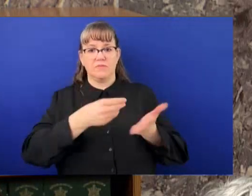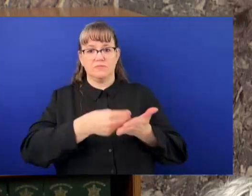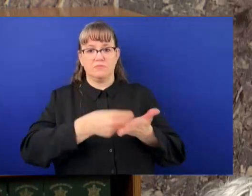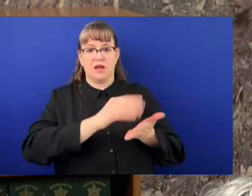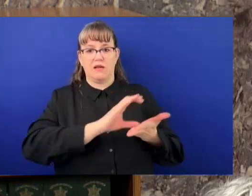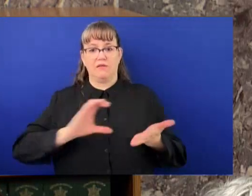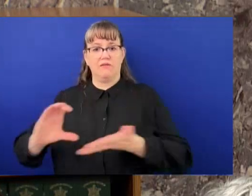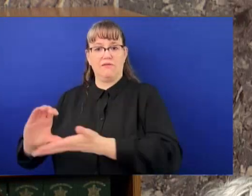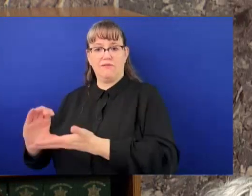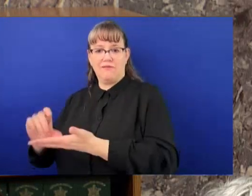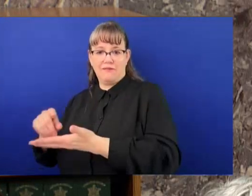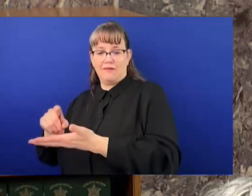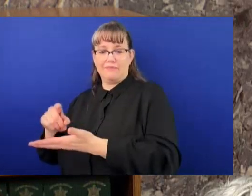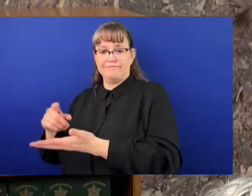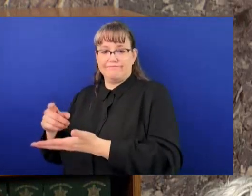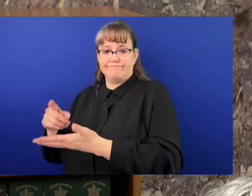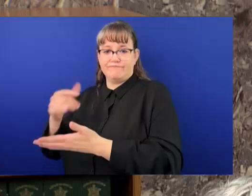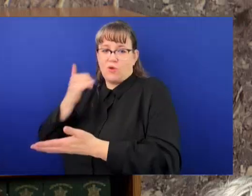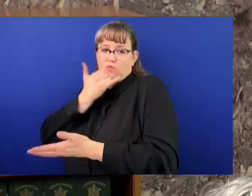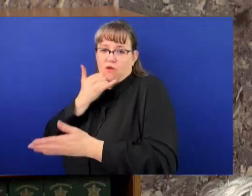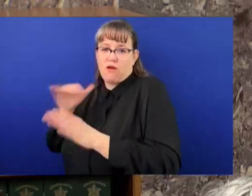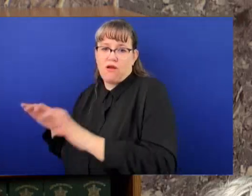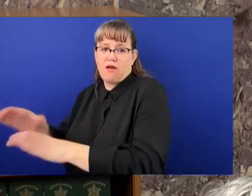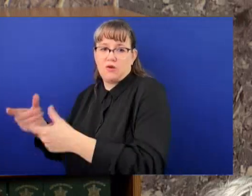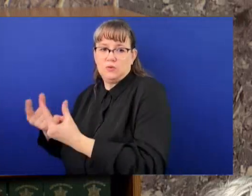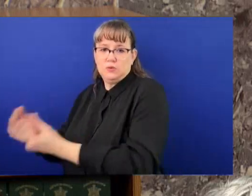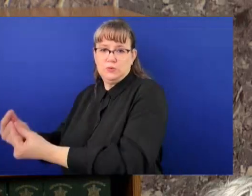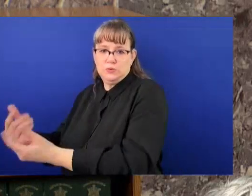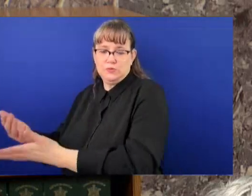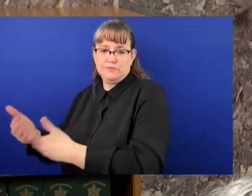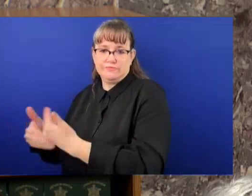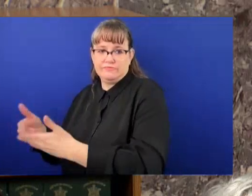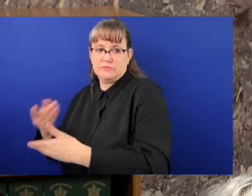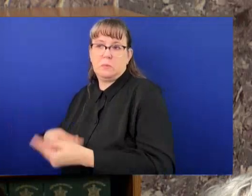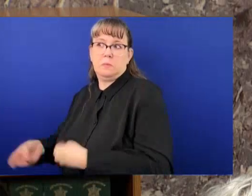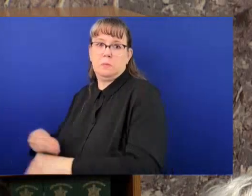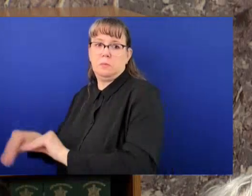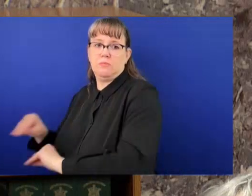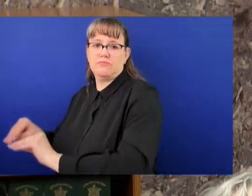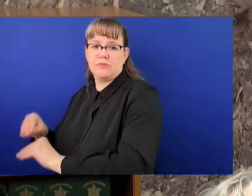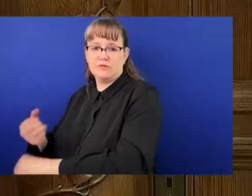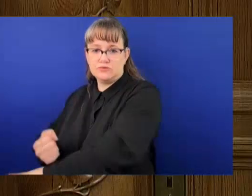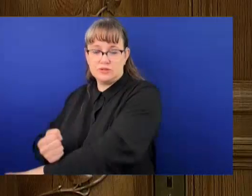and actually start investing in recovery, things like abstinence-based recovery?